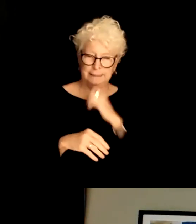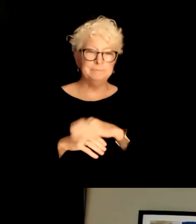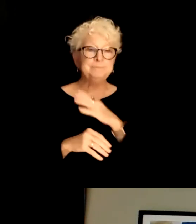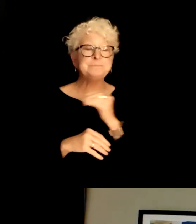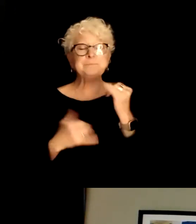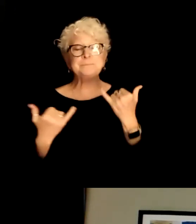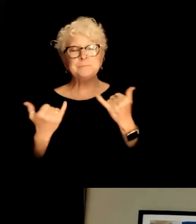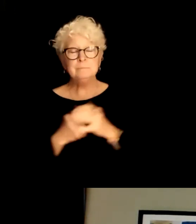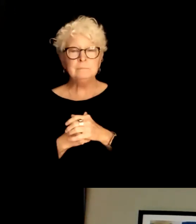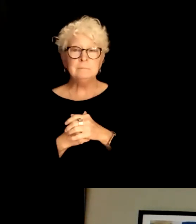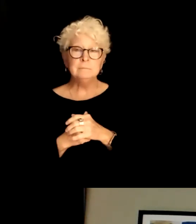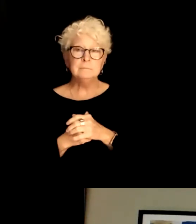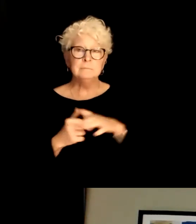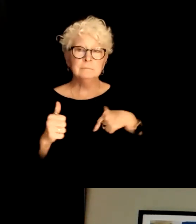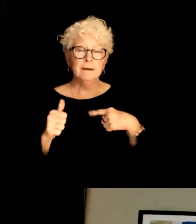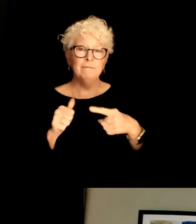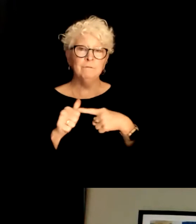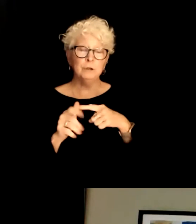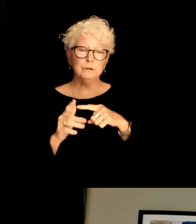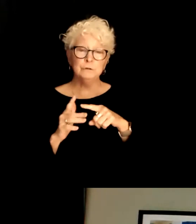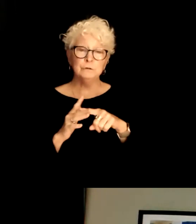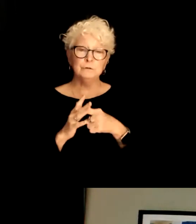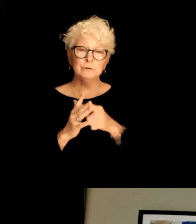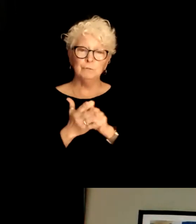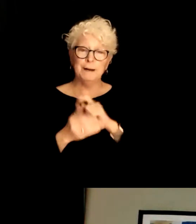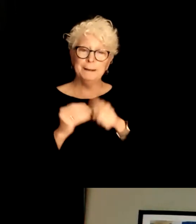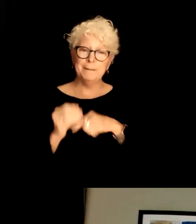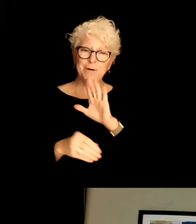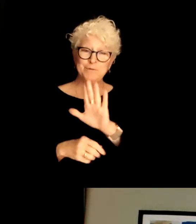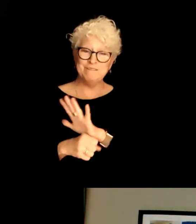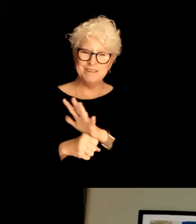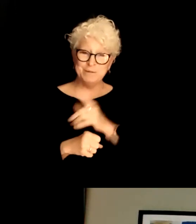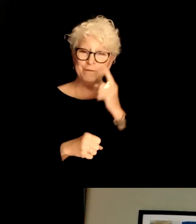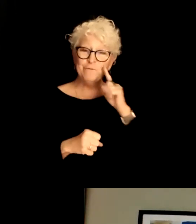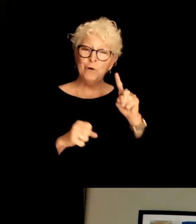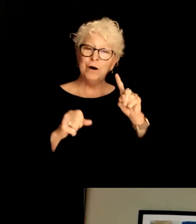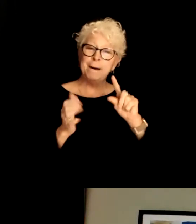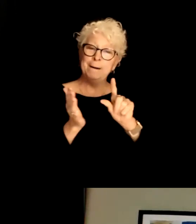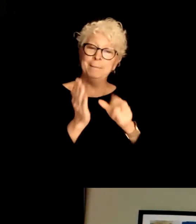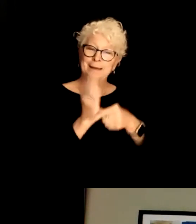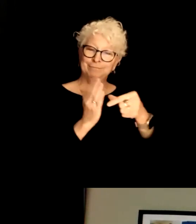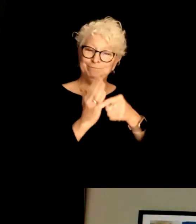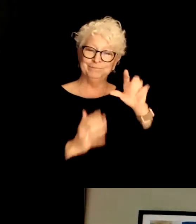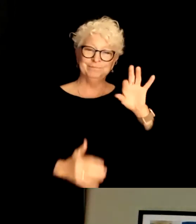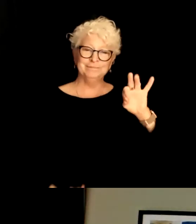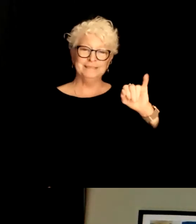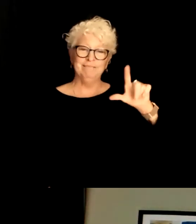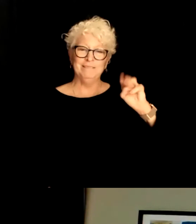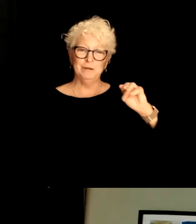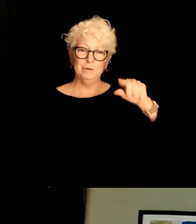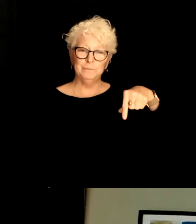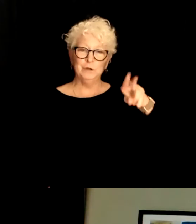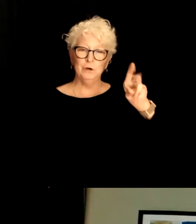When I first wrote about unrest for Film Quarterly, I saw the film and I was at one of the